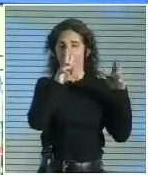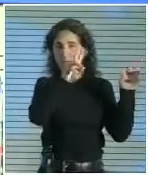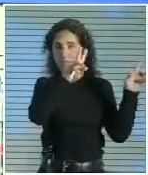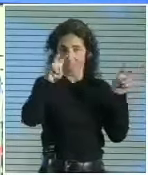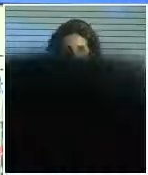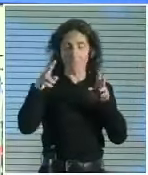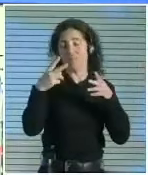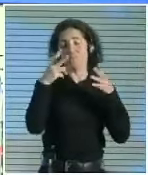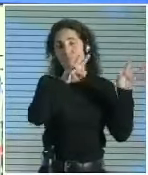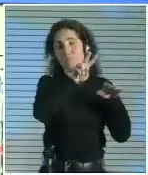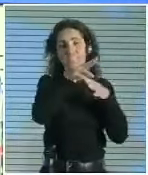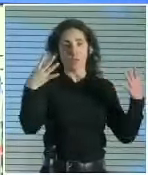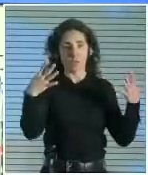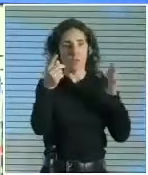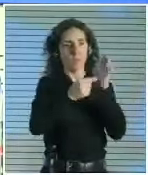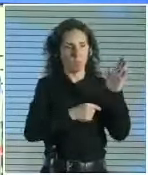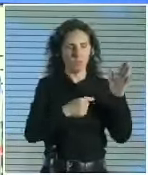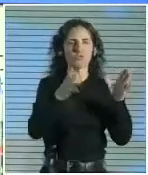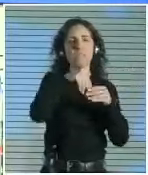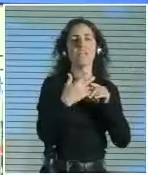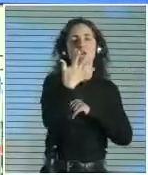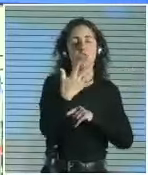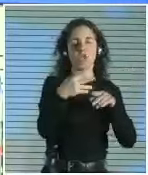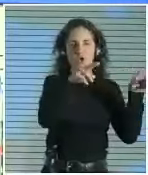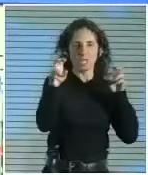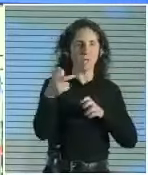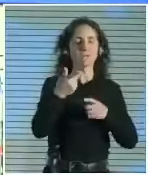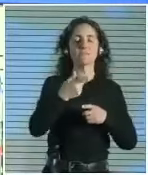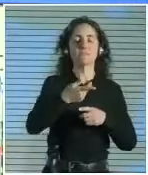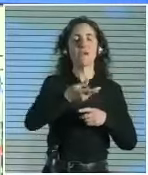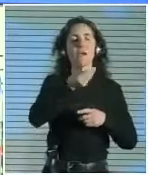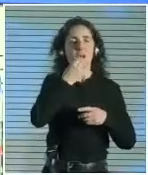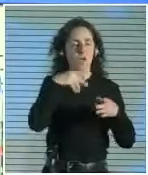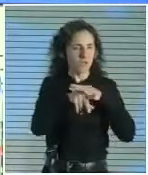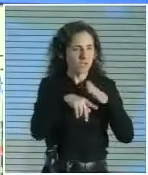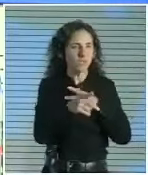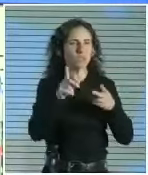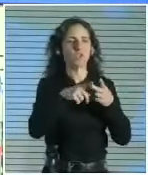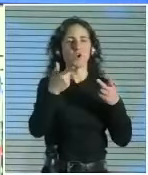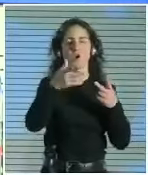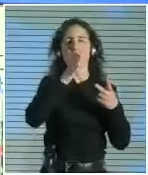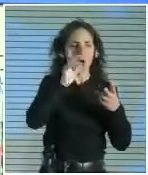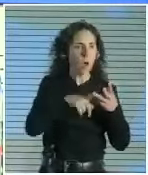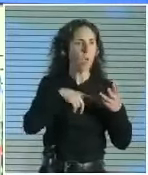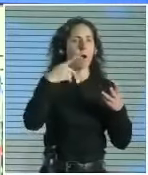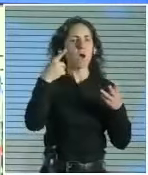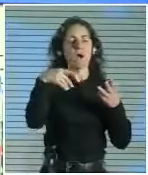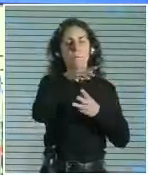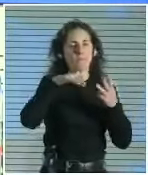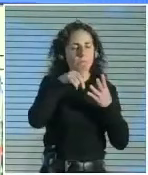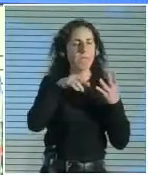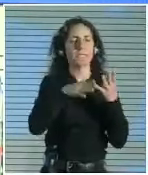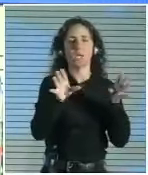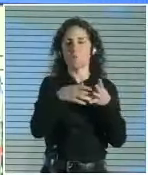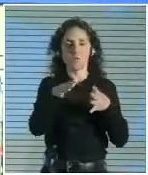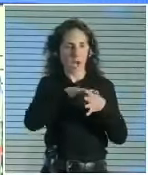energy, food waste, water stewardship, engaging with local communities, and environment. So